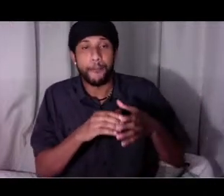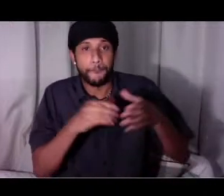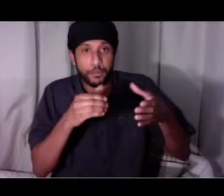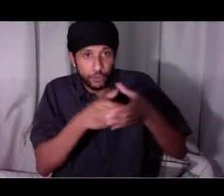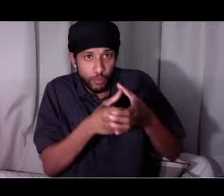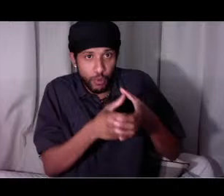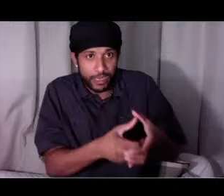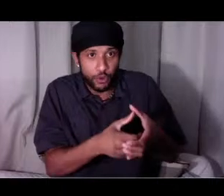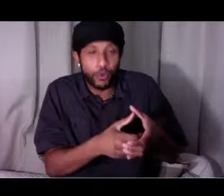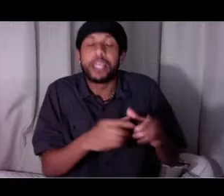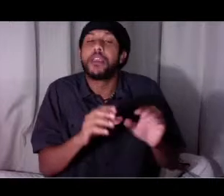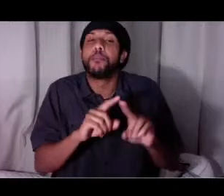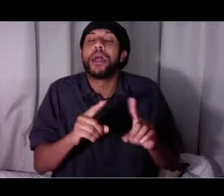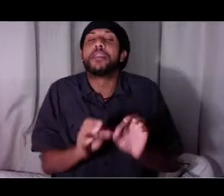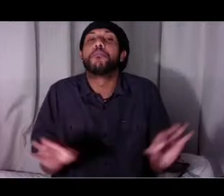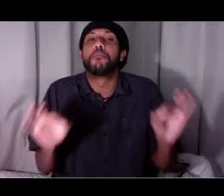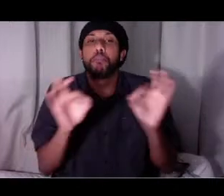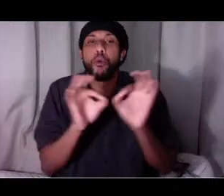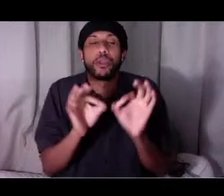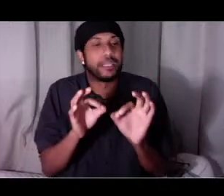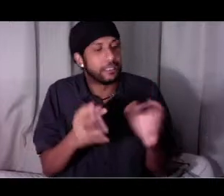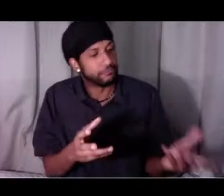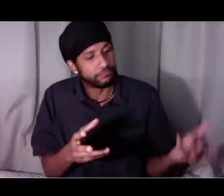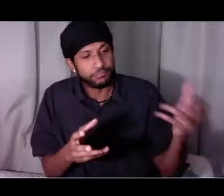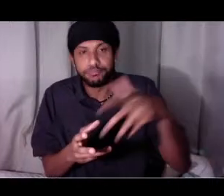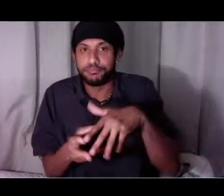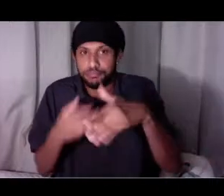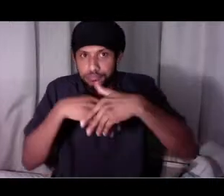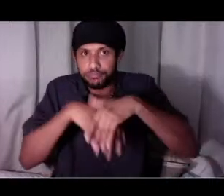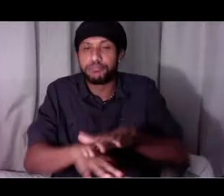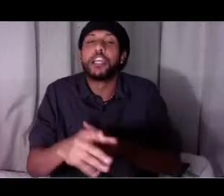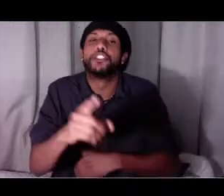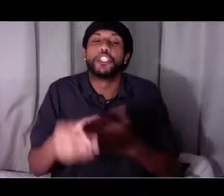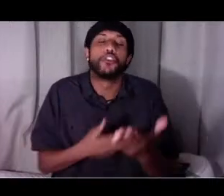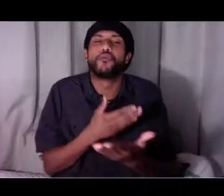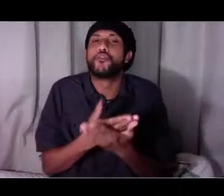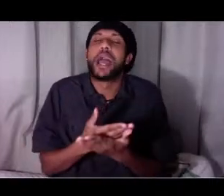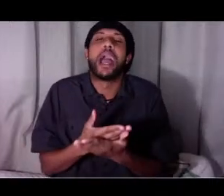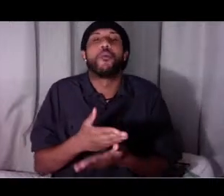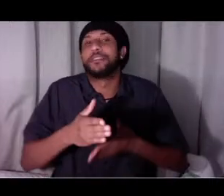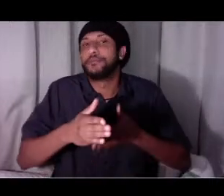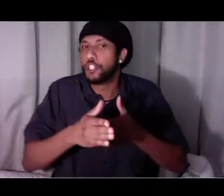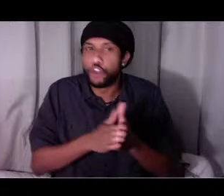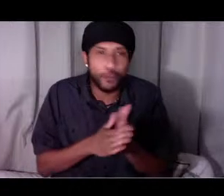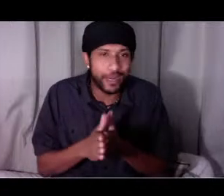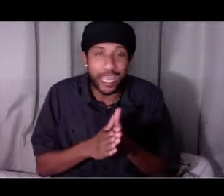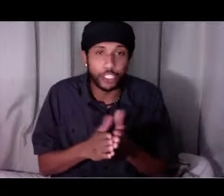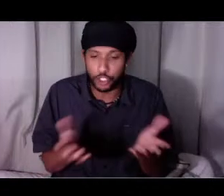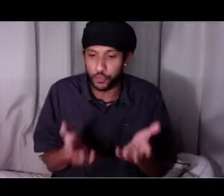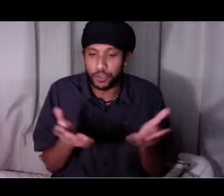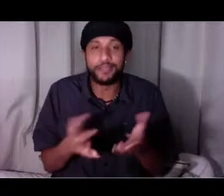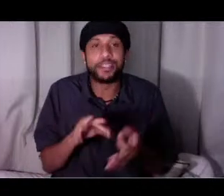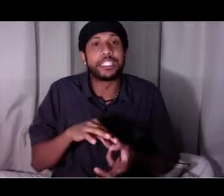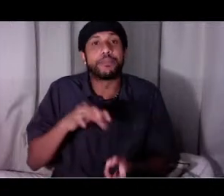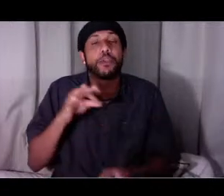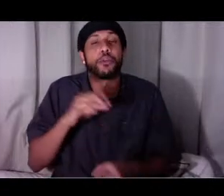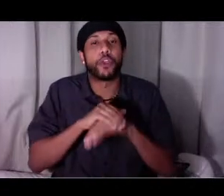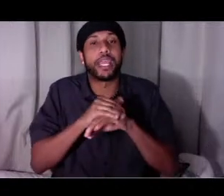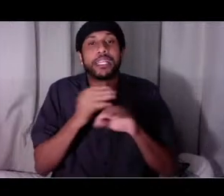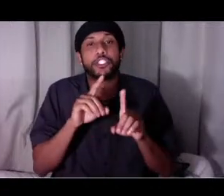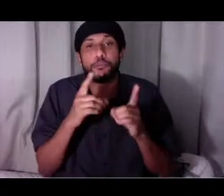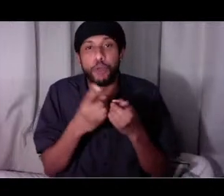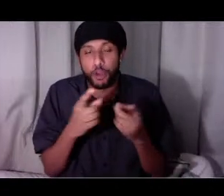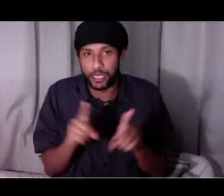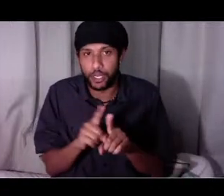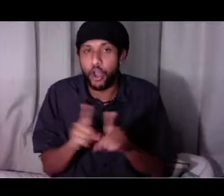seek innovative ways to make them feel inclusive she came in with such a fierce determination to lift the spirits of her English Department as well